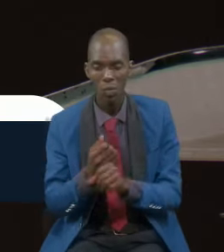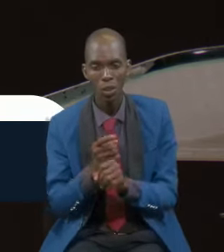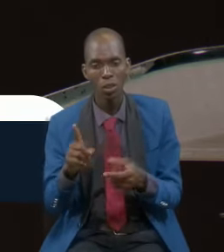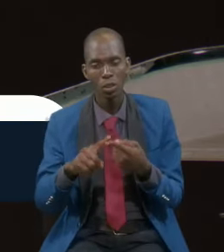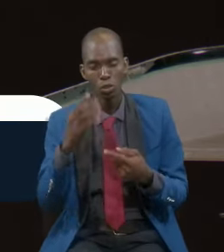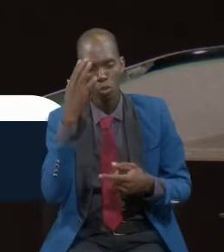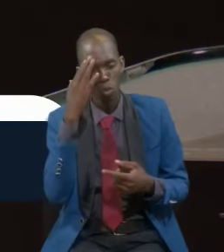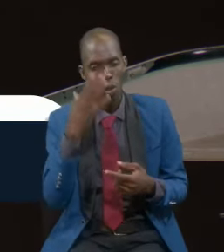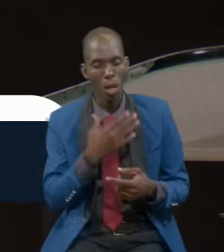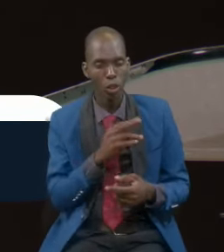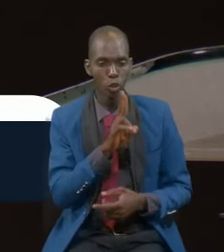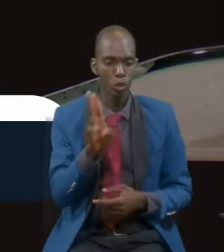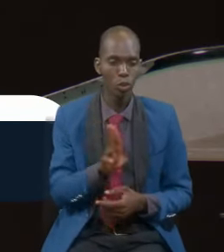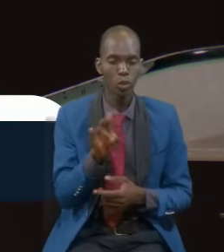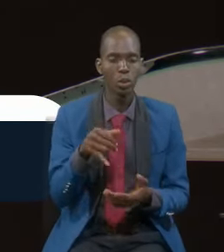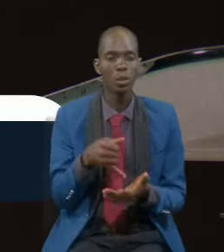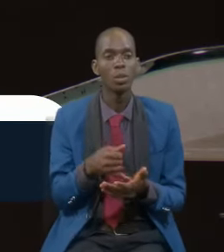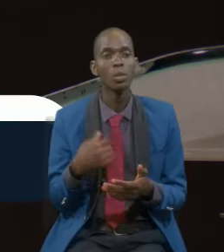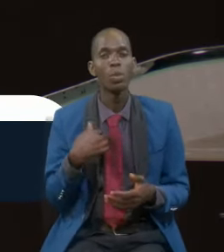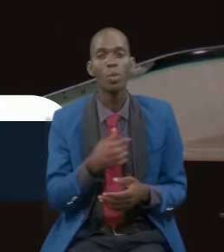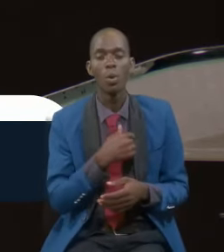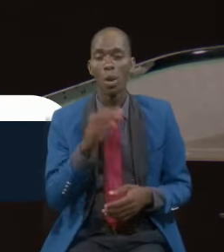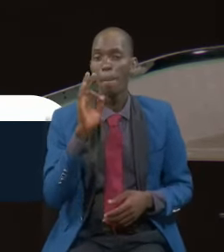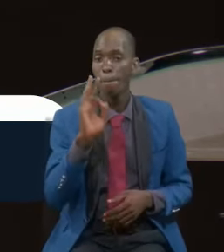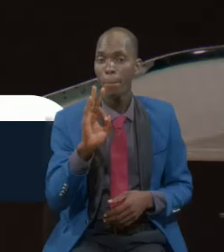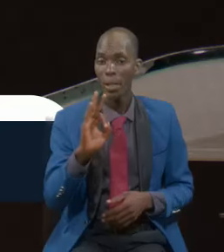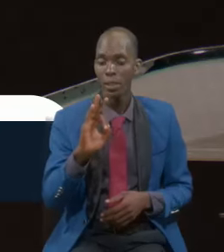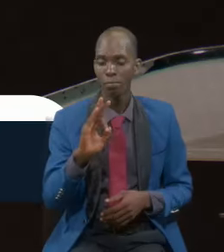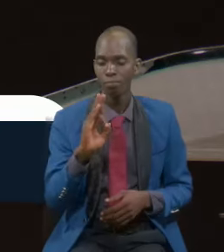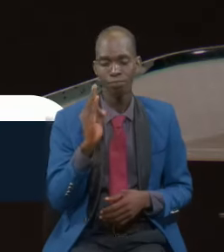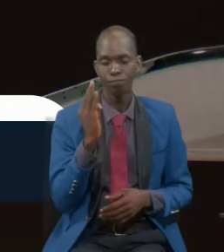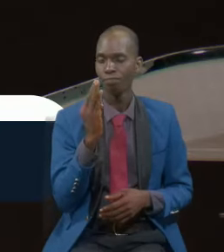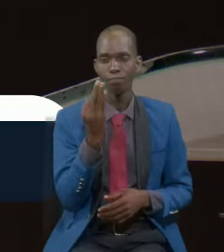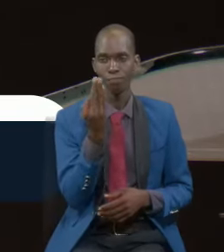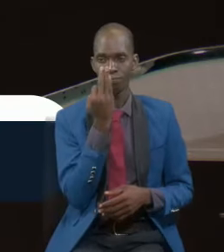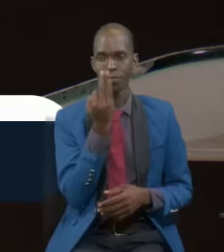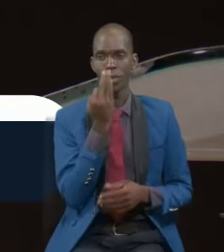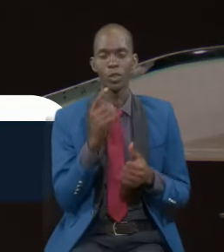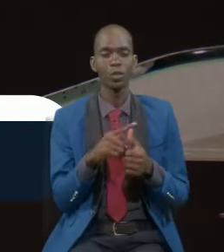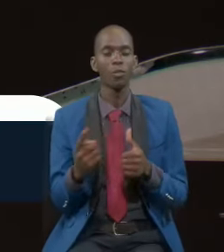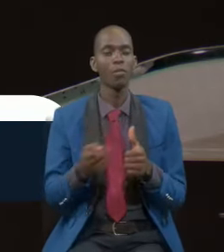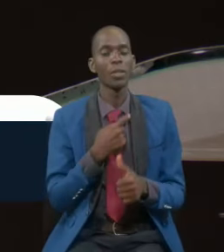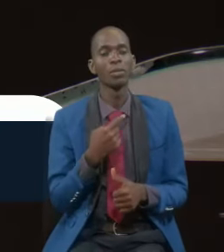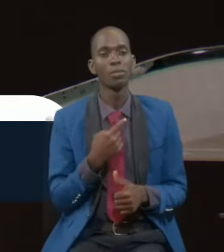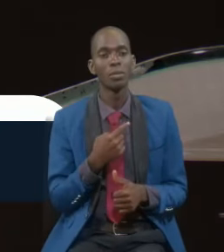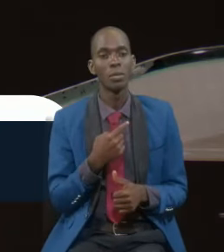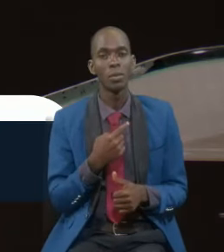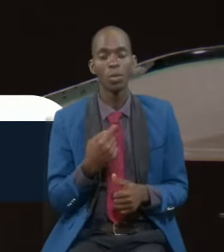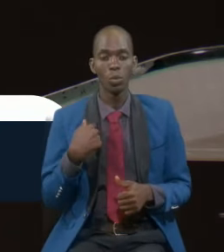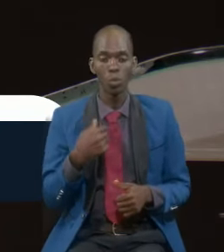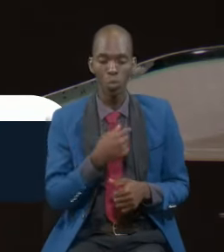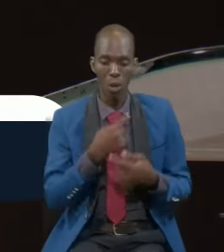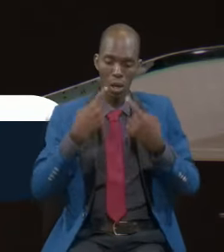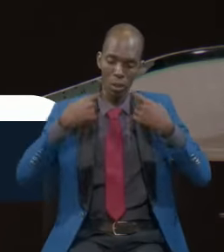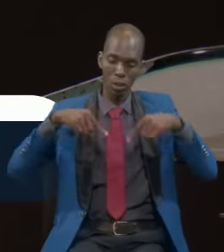applying it. We preach to ourselves first. We proclaim to